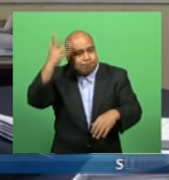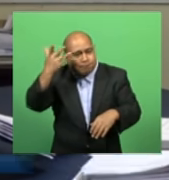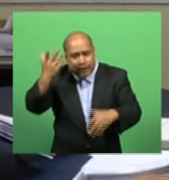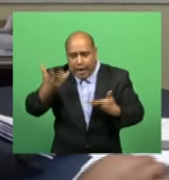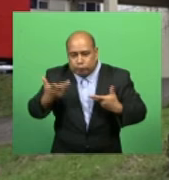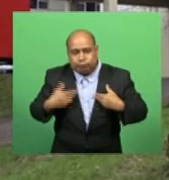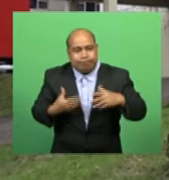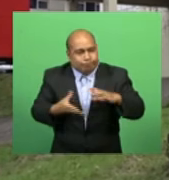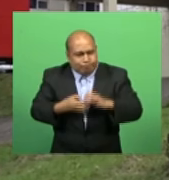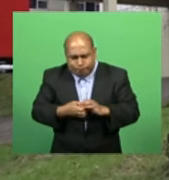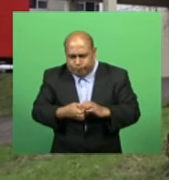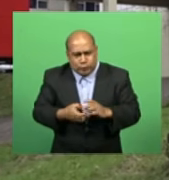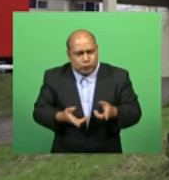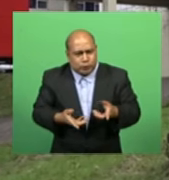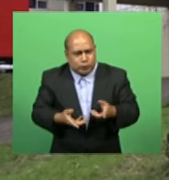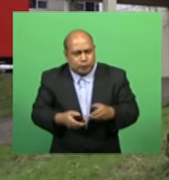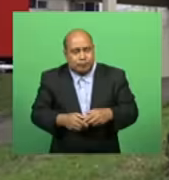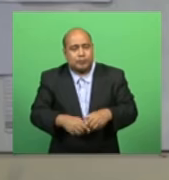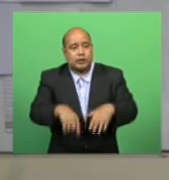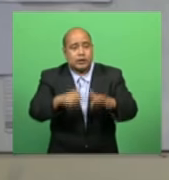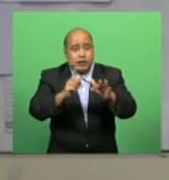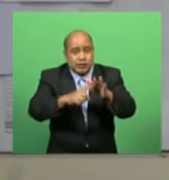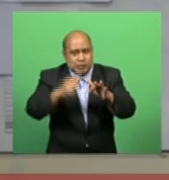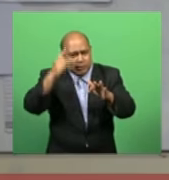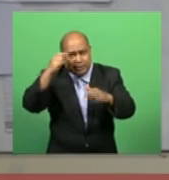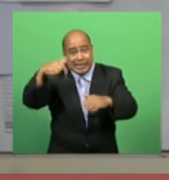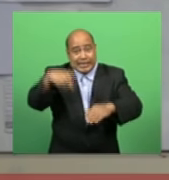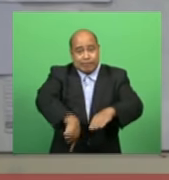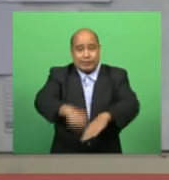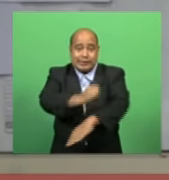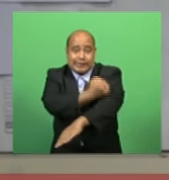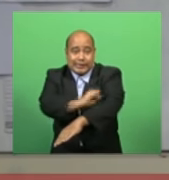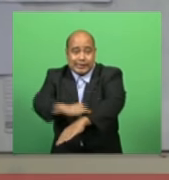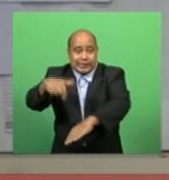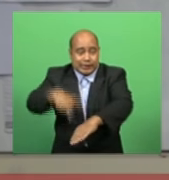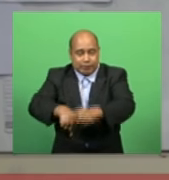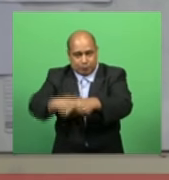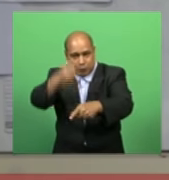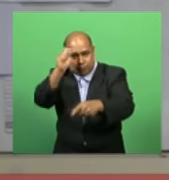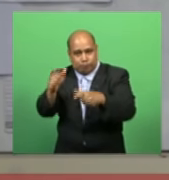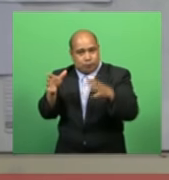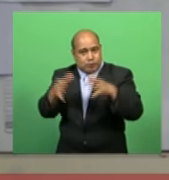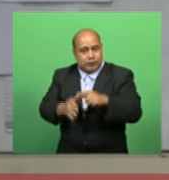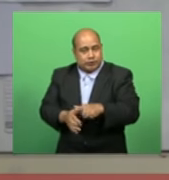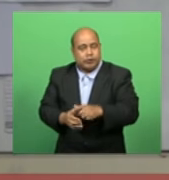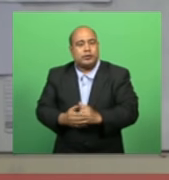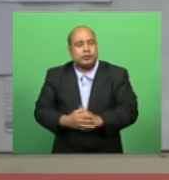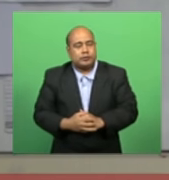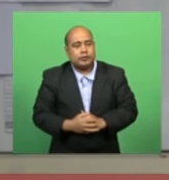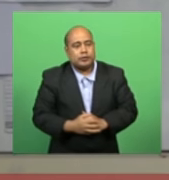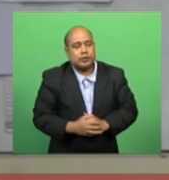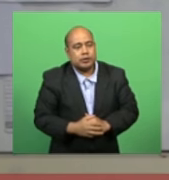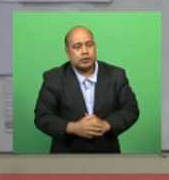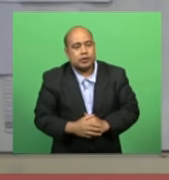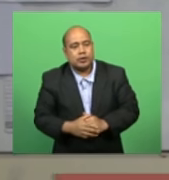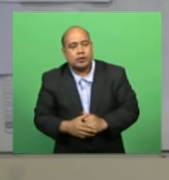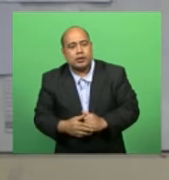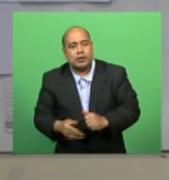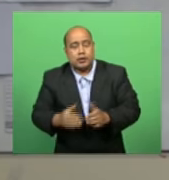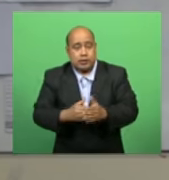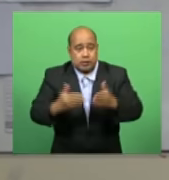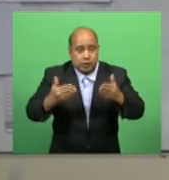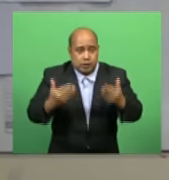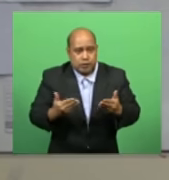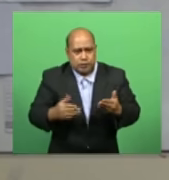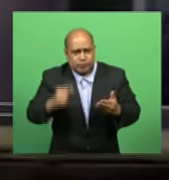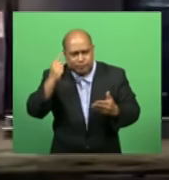will return once nightclubs reopen. To get back into the business, you need the patrons to come back in and they need to get jobs